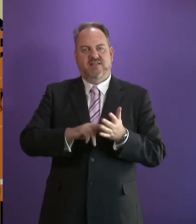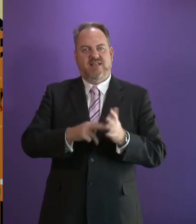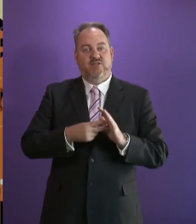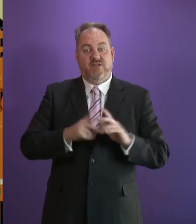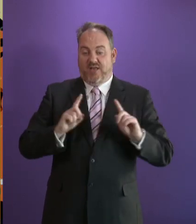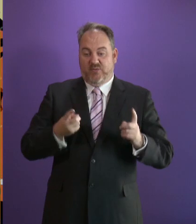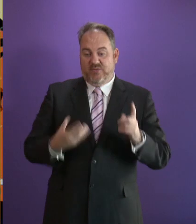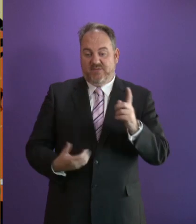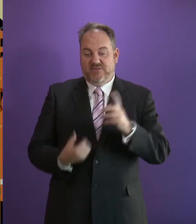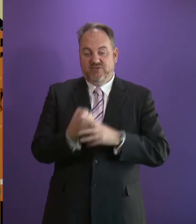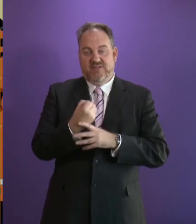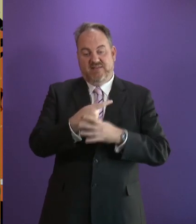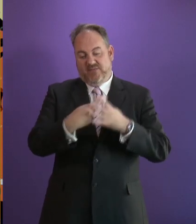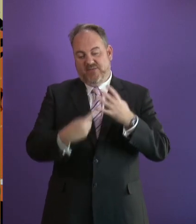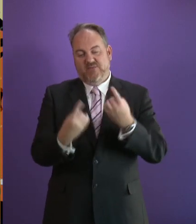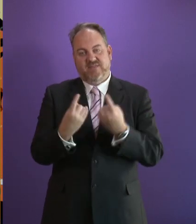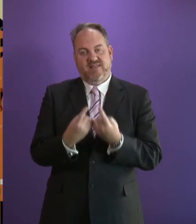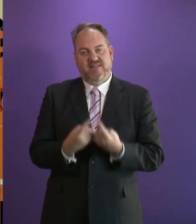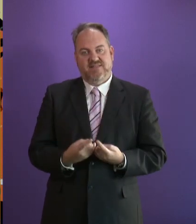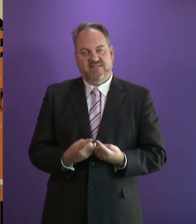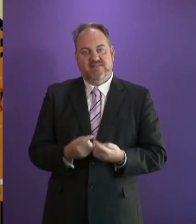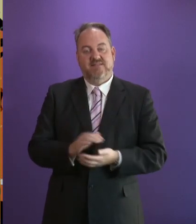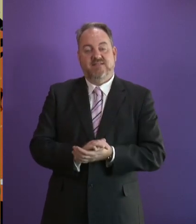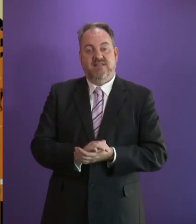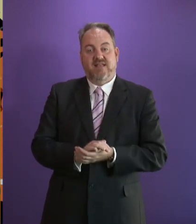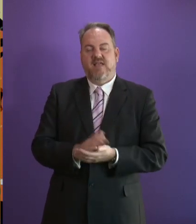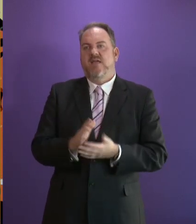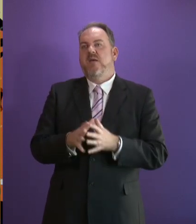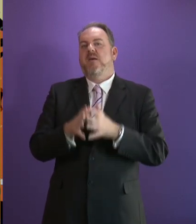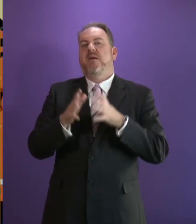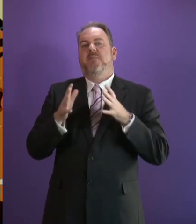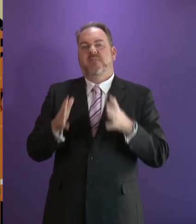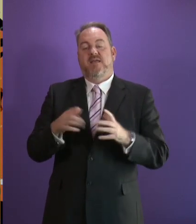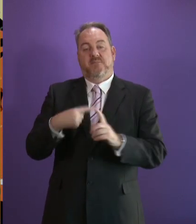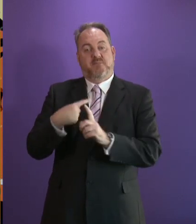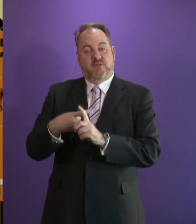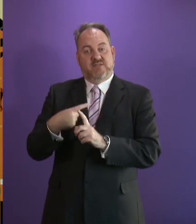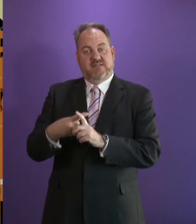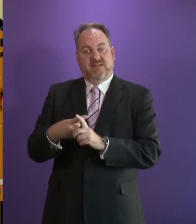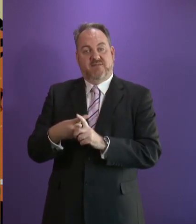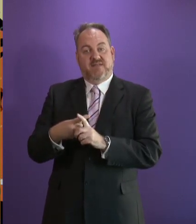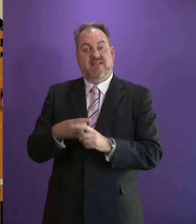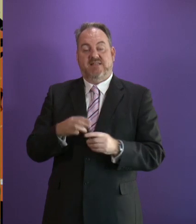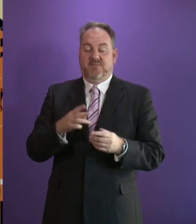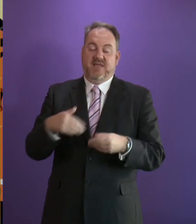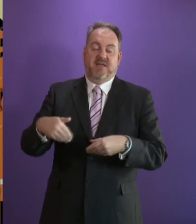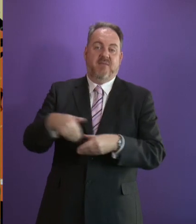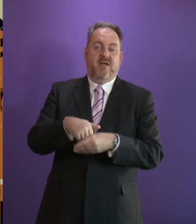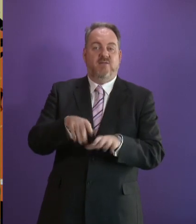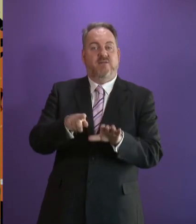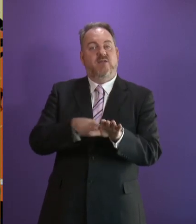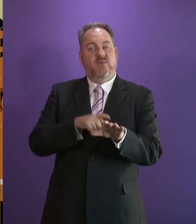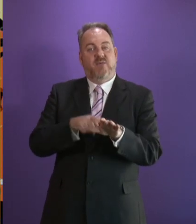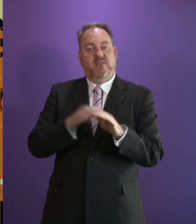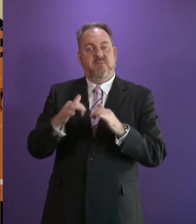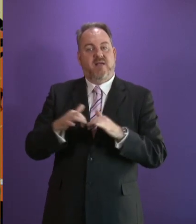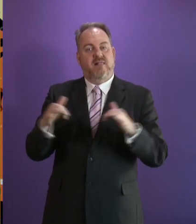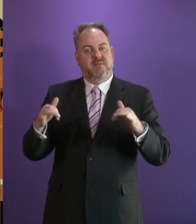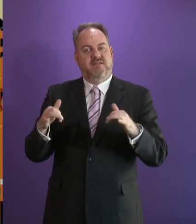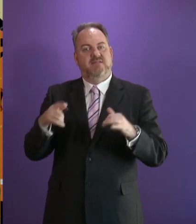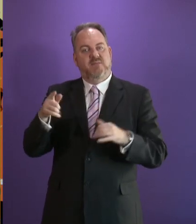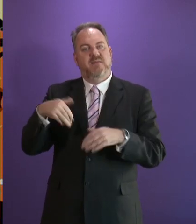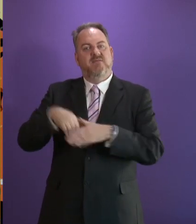and furthering young people's voices. Another massively rewarding thing about my time in office as an MSIP was our 2017 Right Here, Right Now campaign,